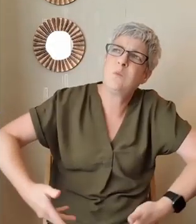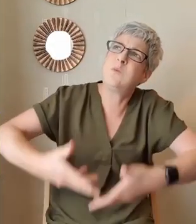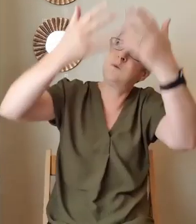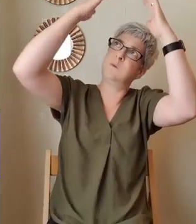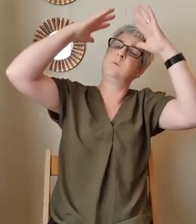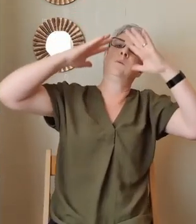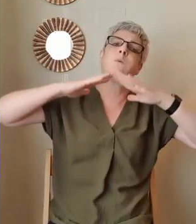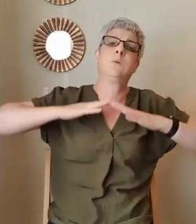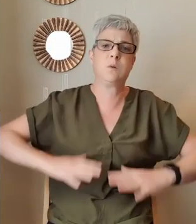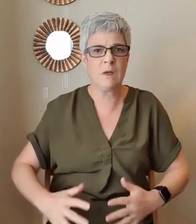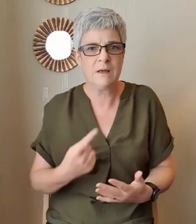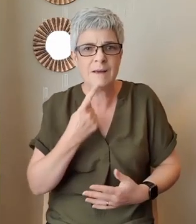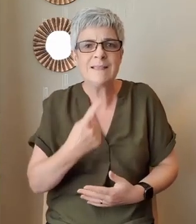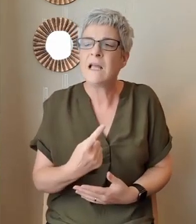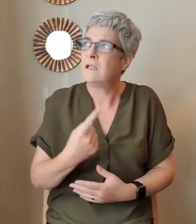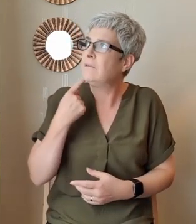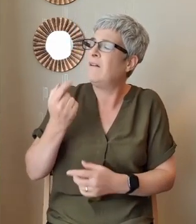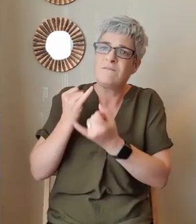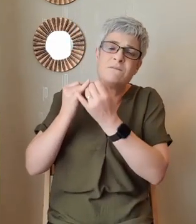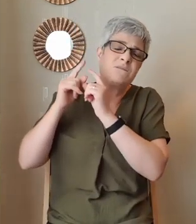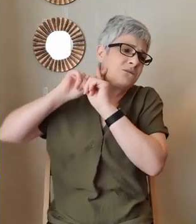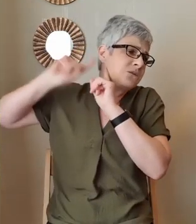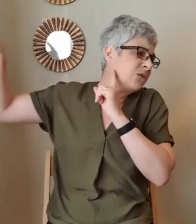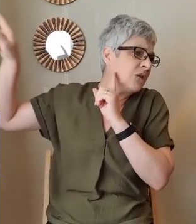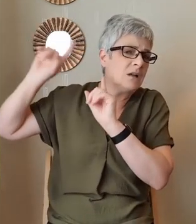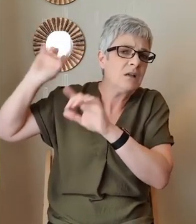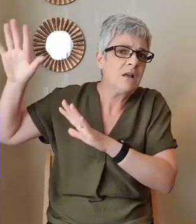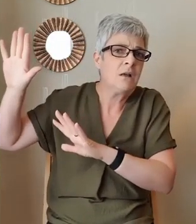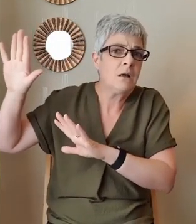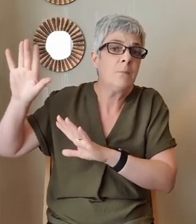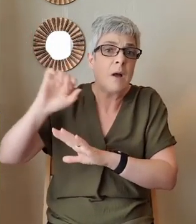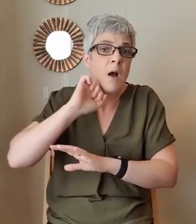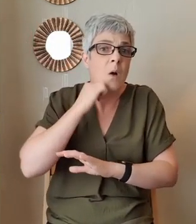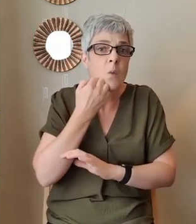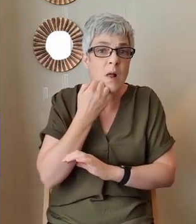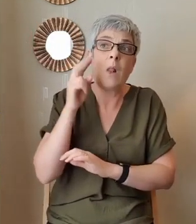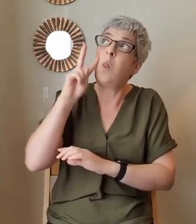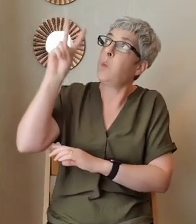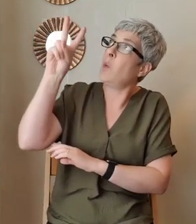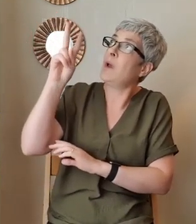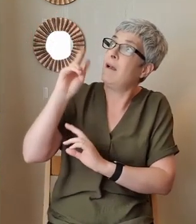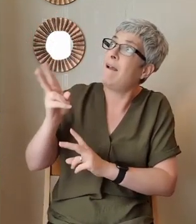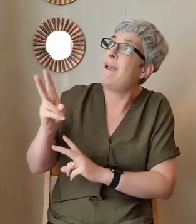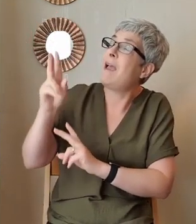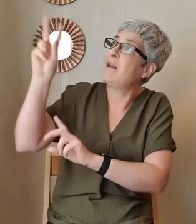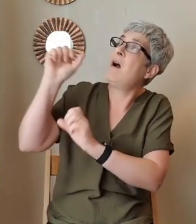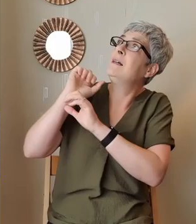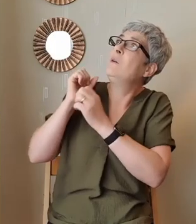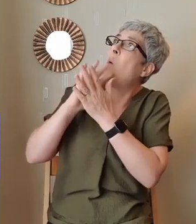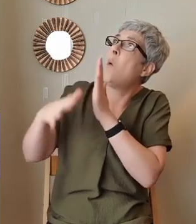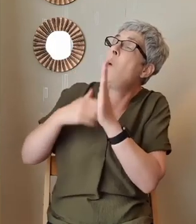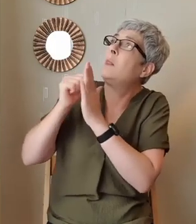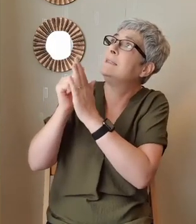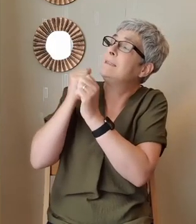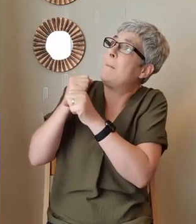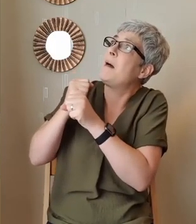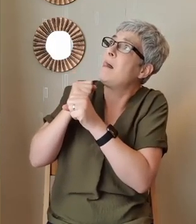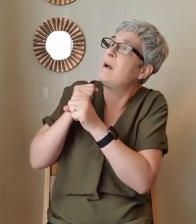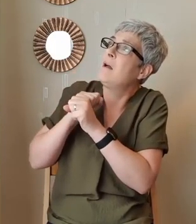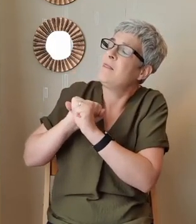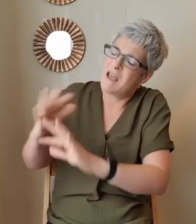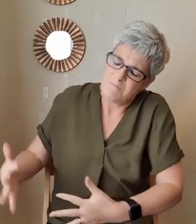me. I said, I have been banished from your sight, yet I will look again towards your holy temple.